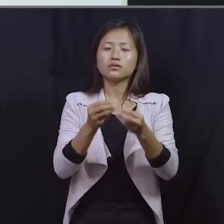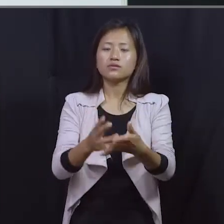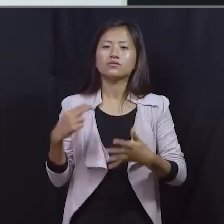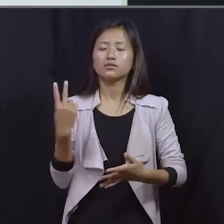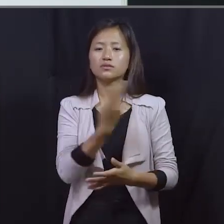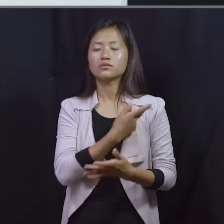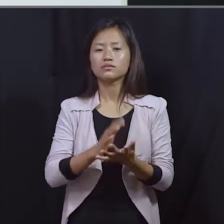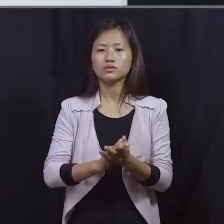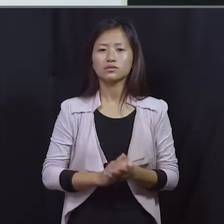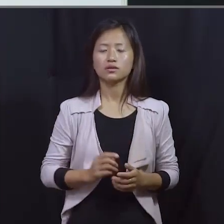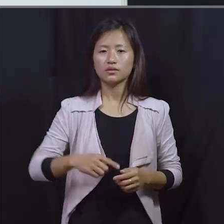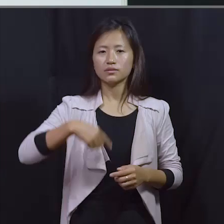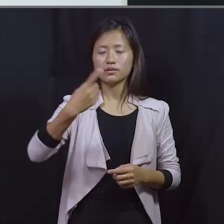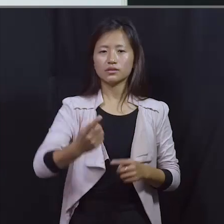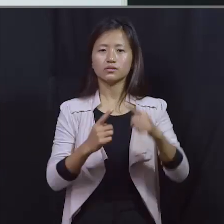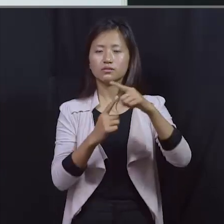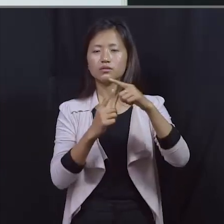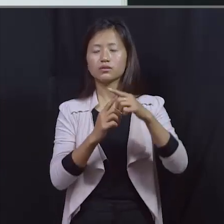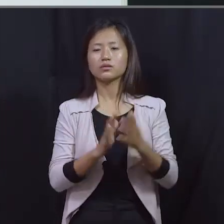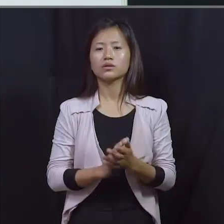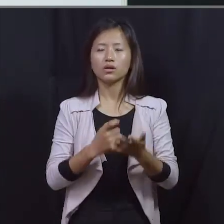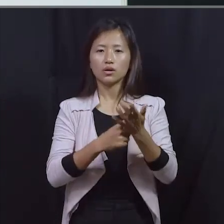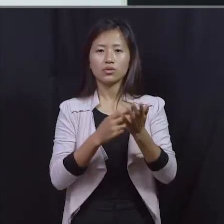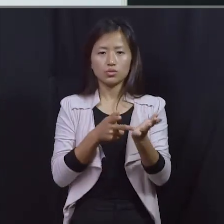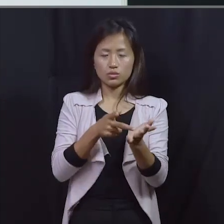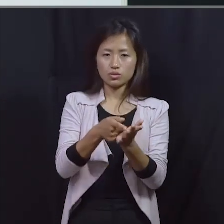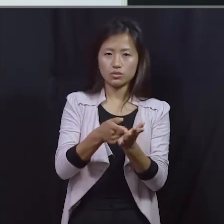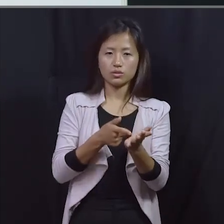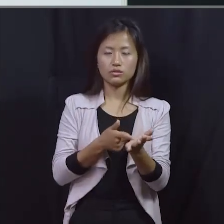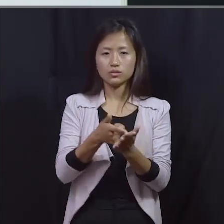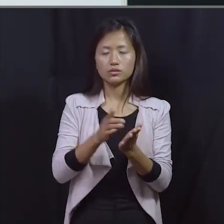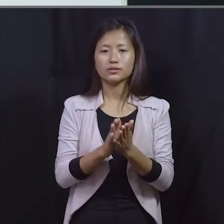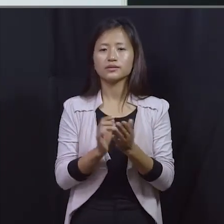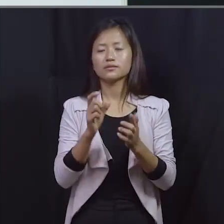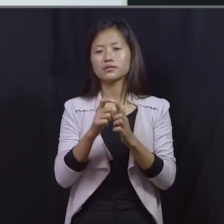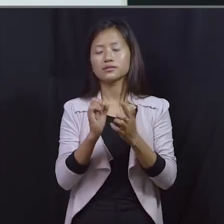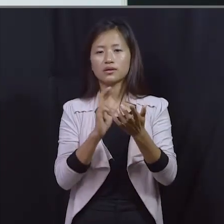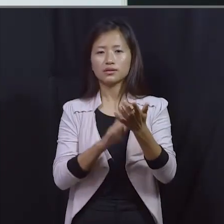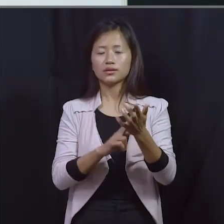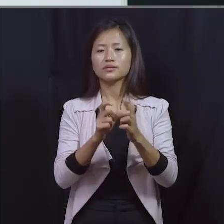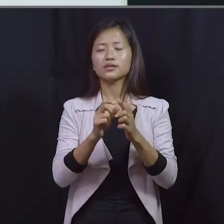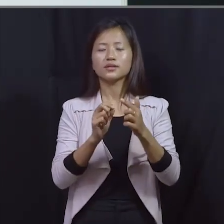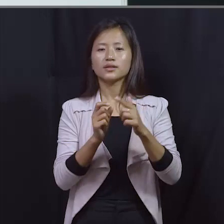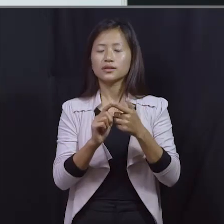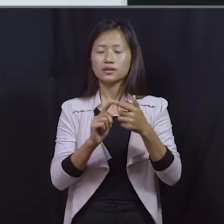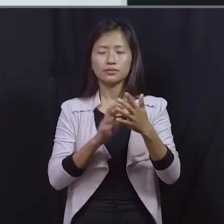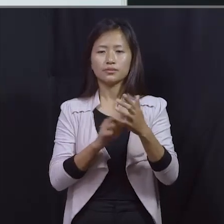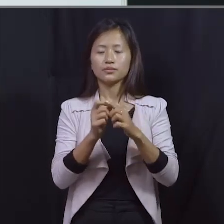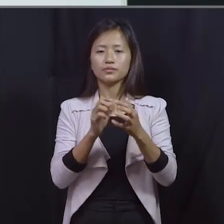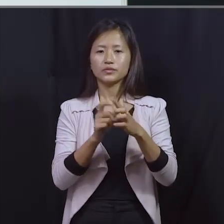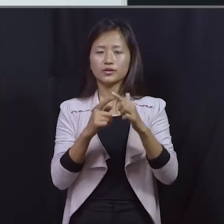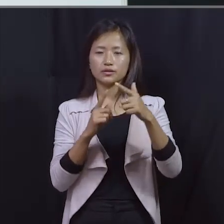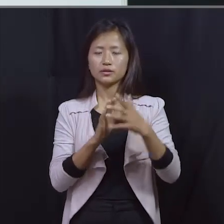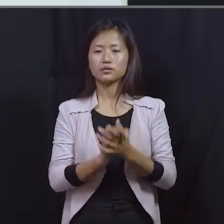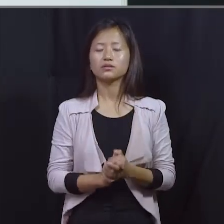to our next topic, that is rural indebtedness. How did all these factors led to